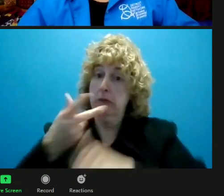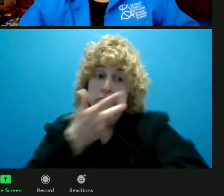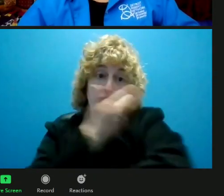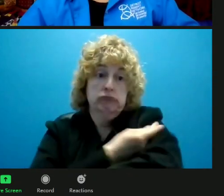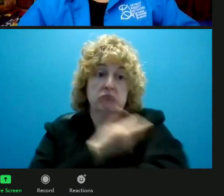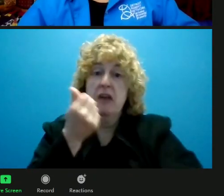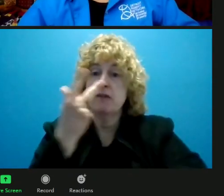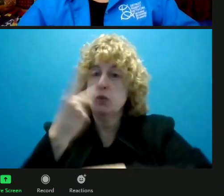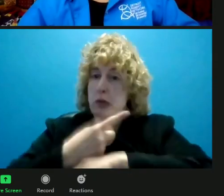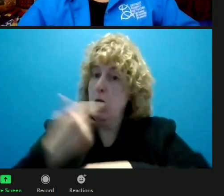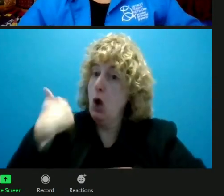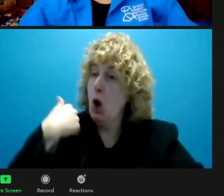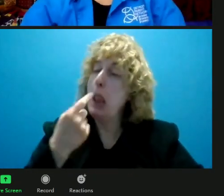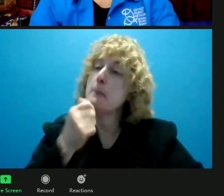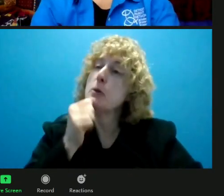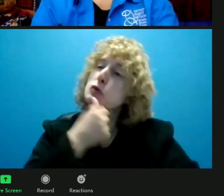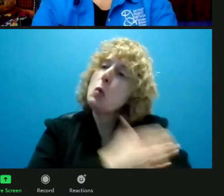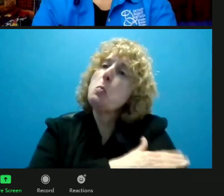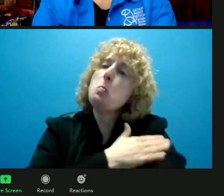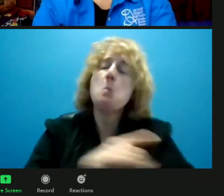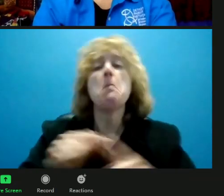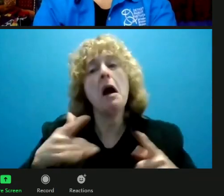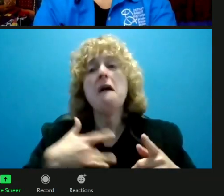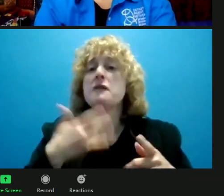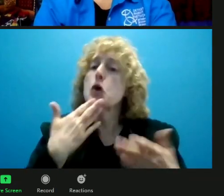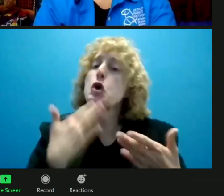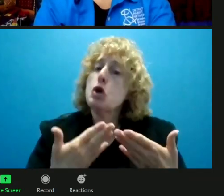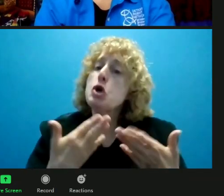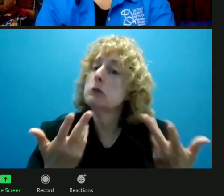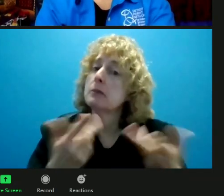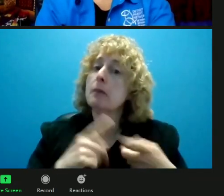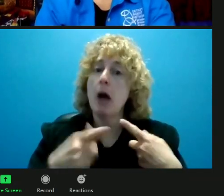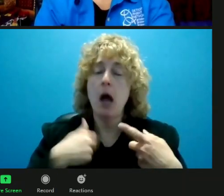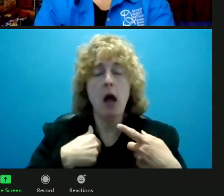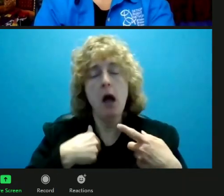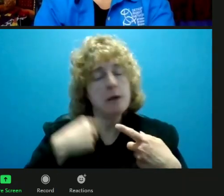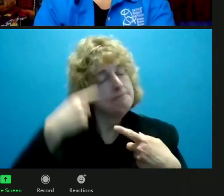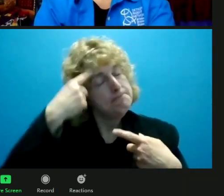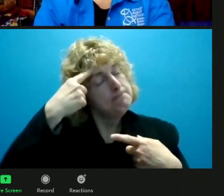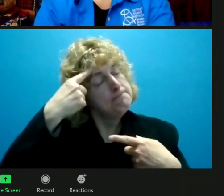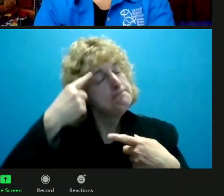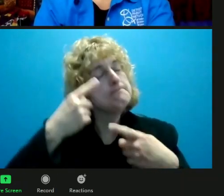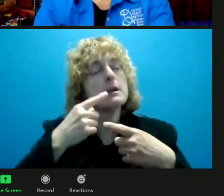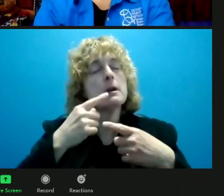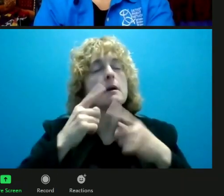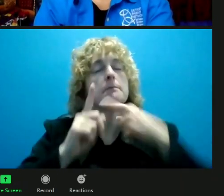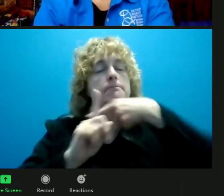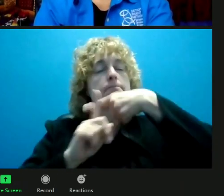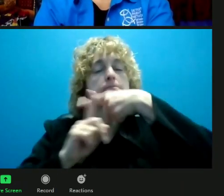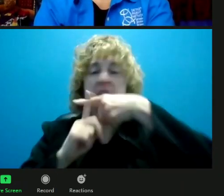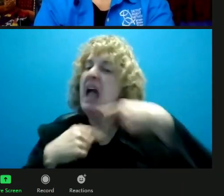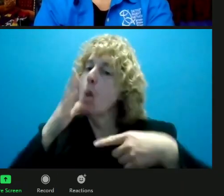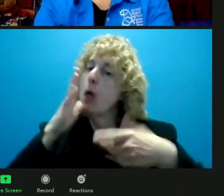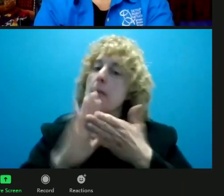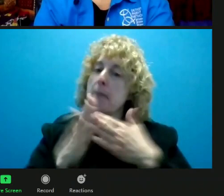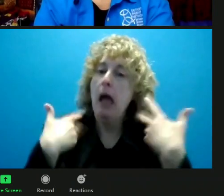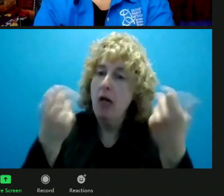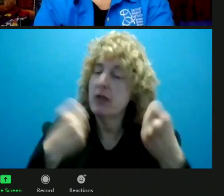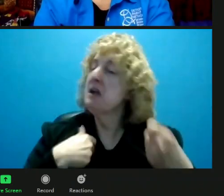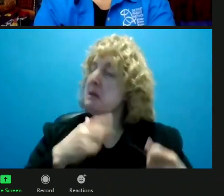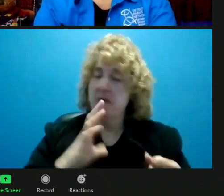sore. I'm feeling good. Um, I speak things into existence, so I'm going to be healthy. I'm going be fine. And, uh, uh, I encourage